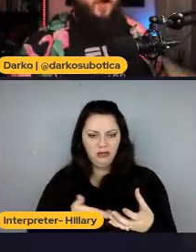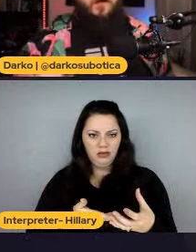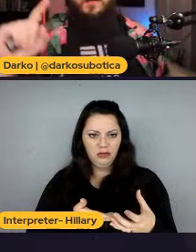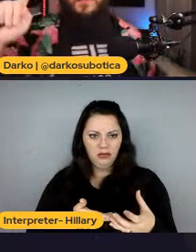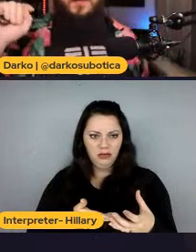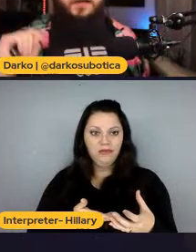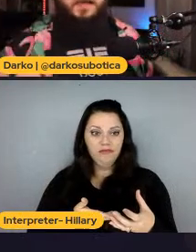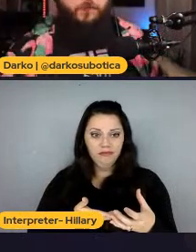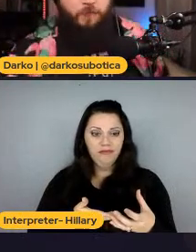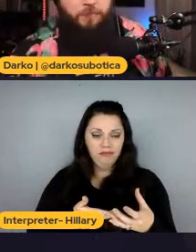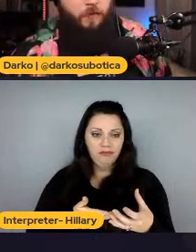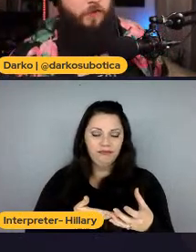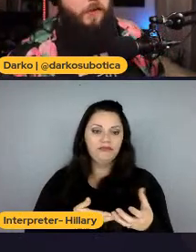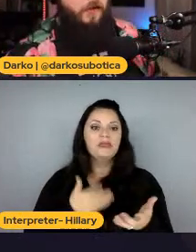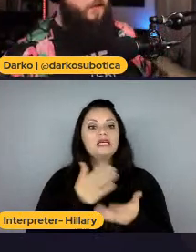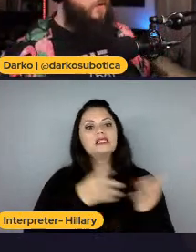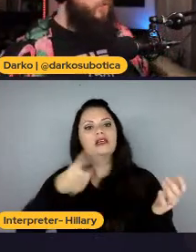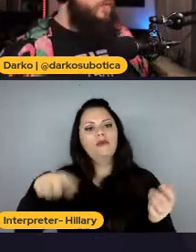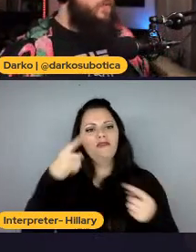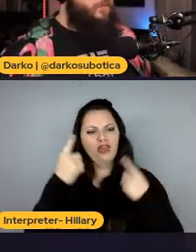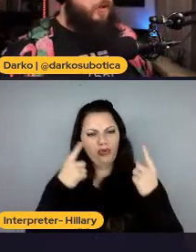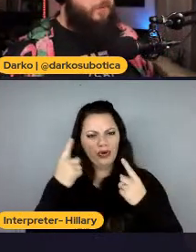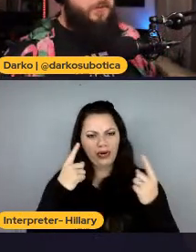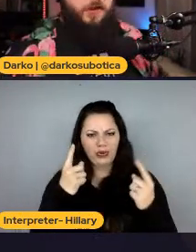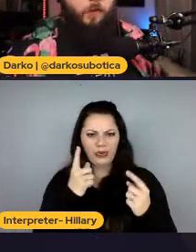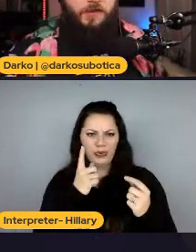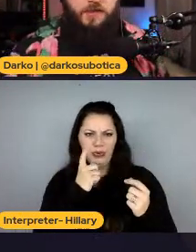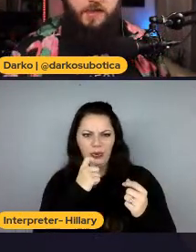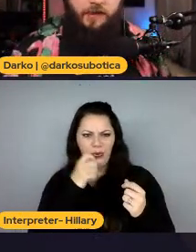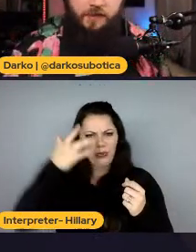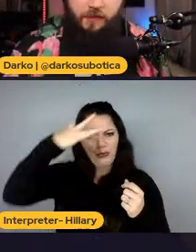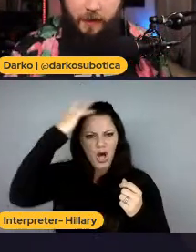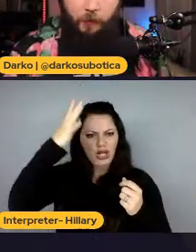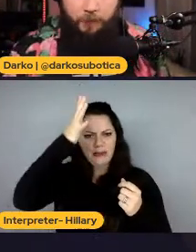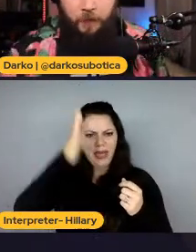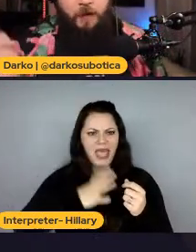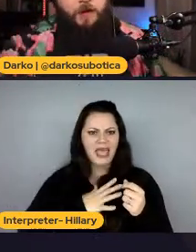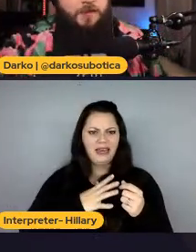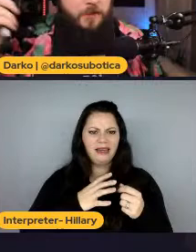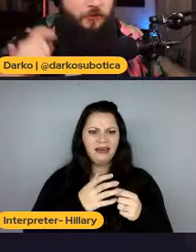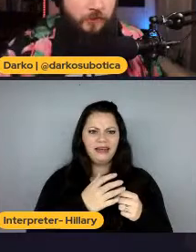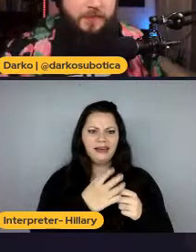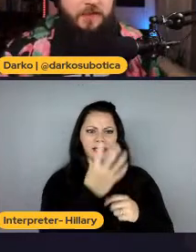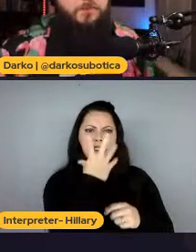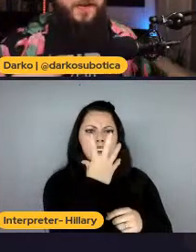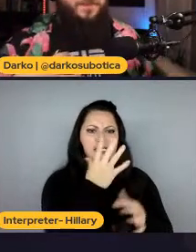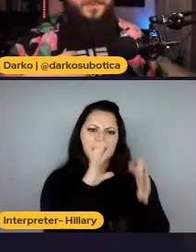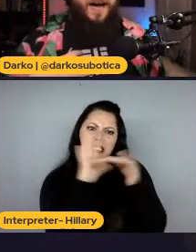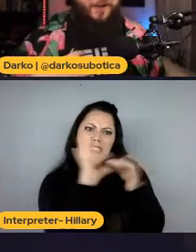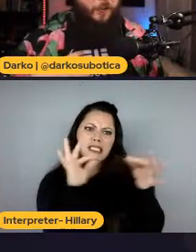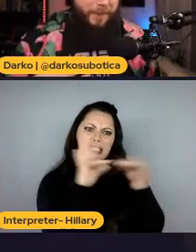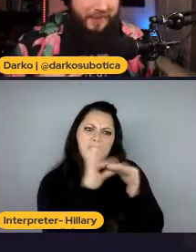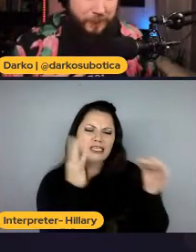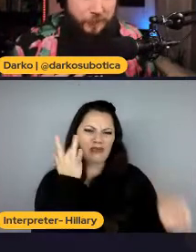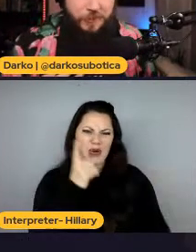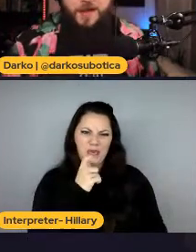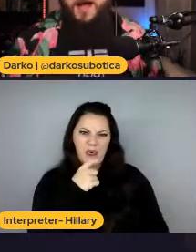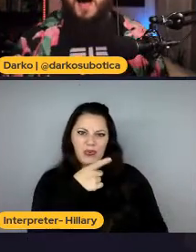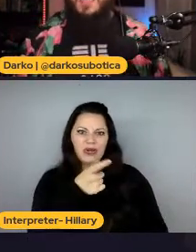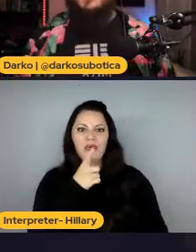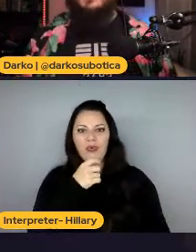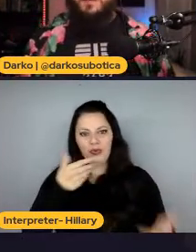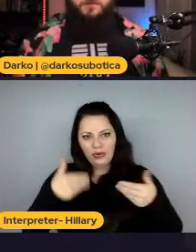Okay, some of you may be wondering, who is this bald person and why is he yelling at the camera? let me introduce myself. My name is Darko